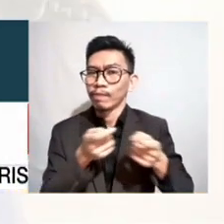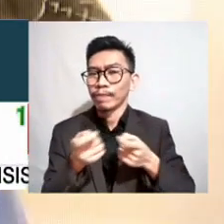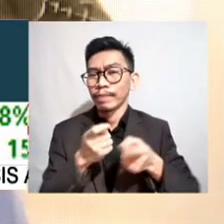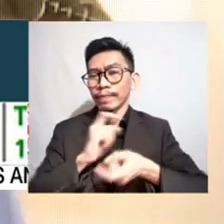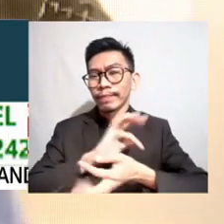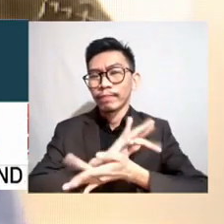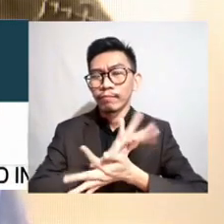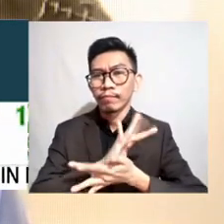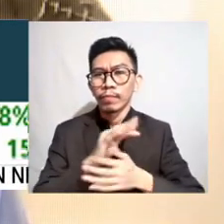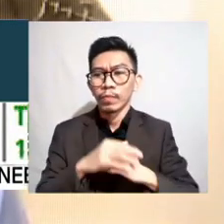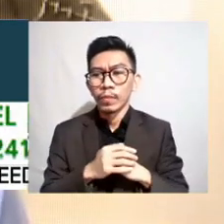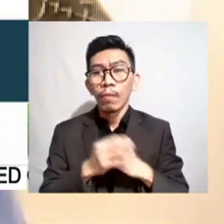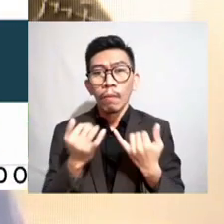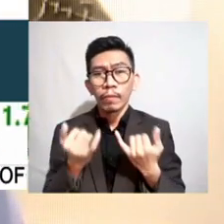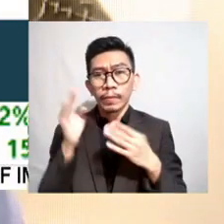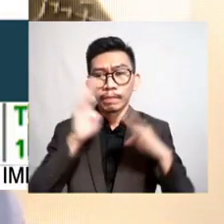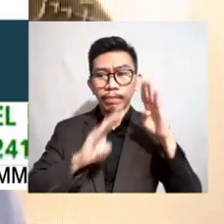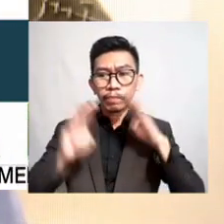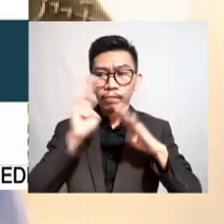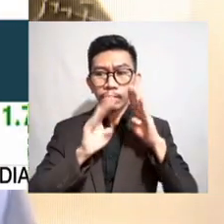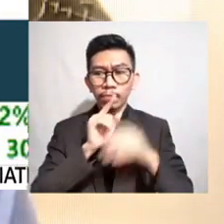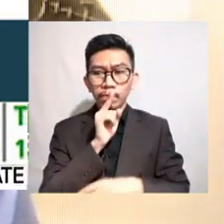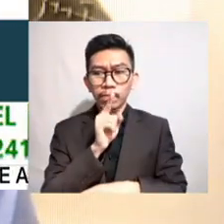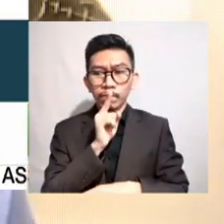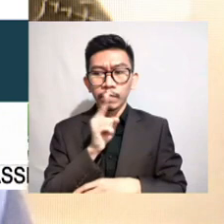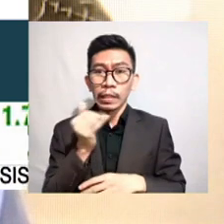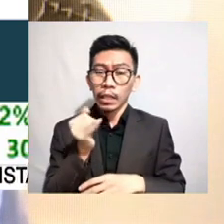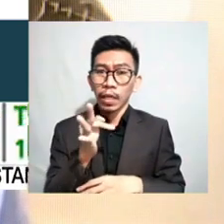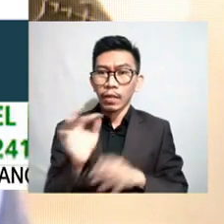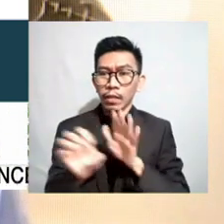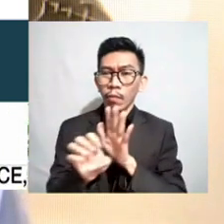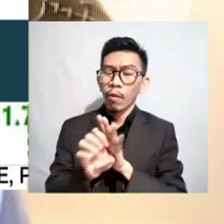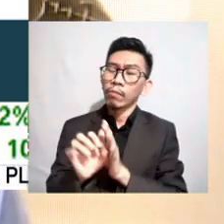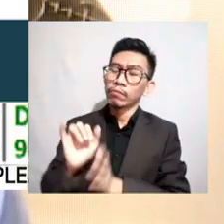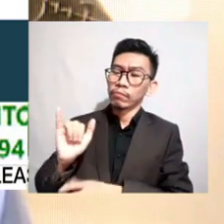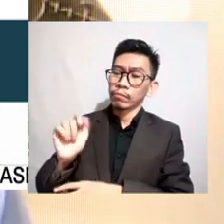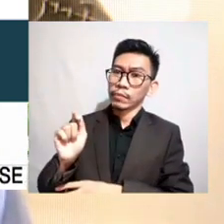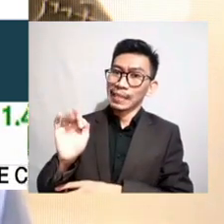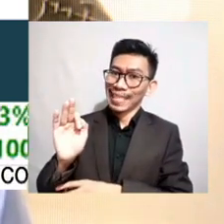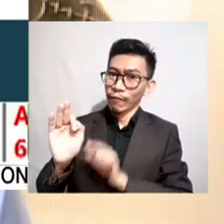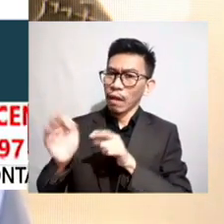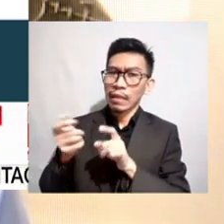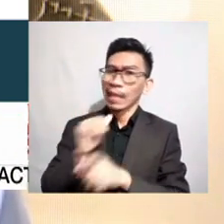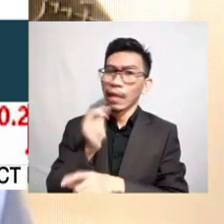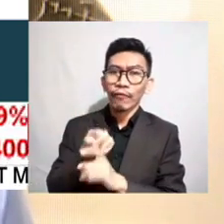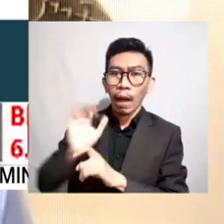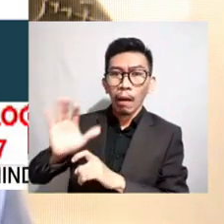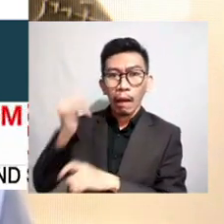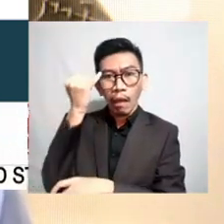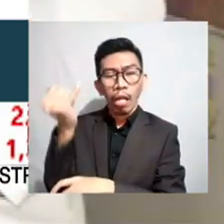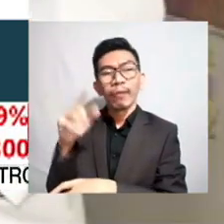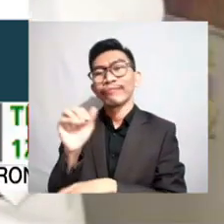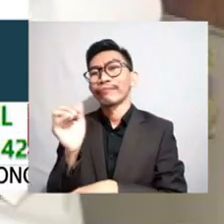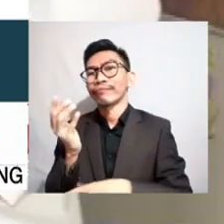issue. Ang problema kasi sa atin, no, pag hindi sa kanila galing ang idea, parang hindi nila gusto eh. Gusto nila galing sa